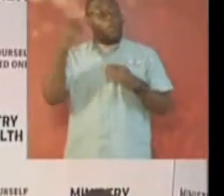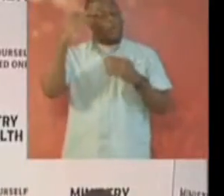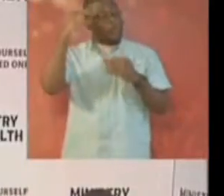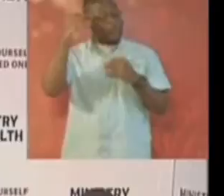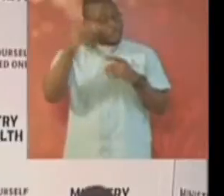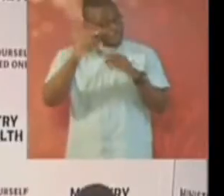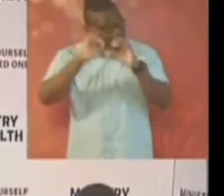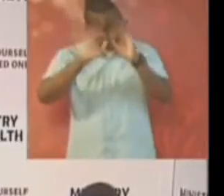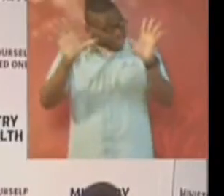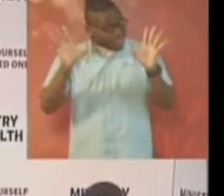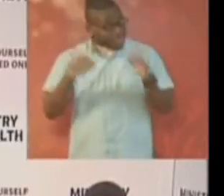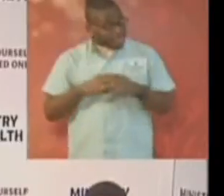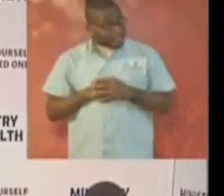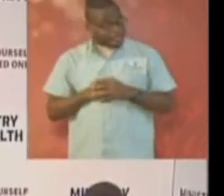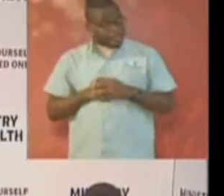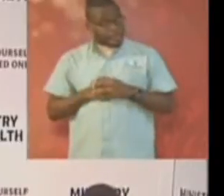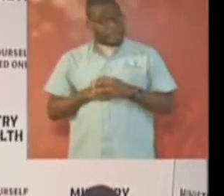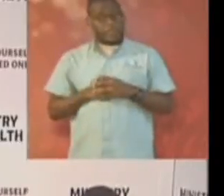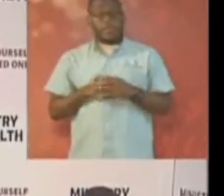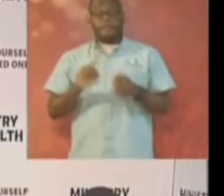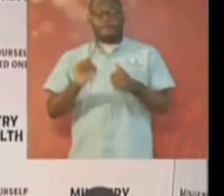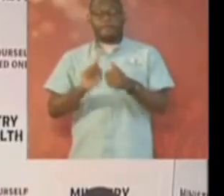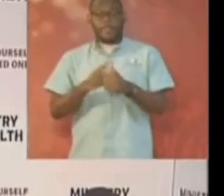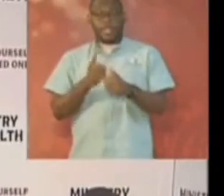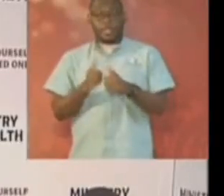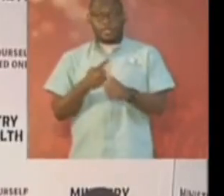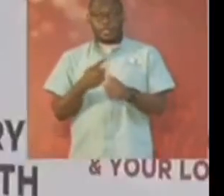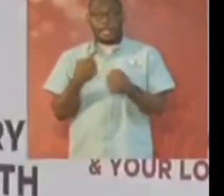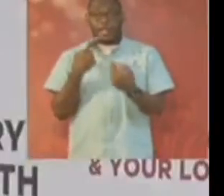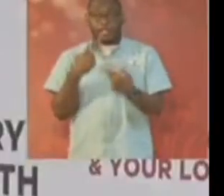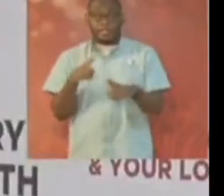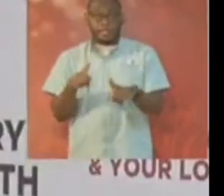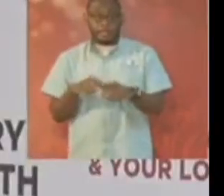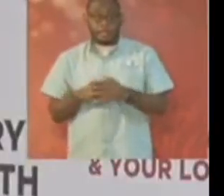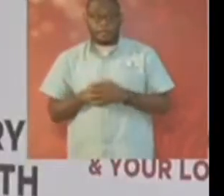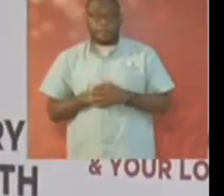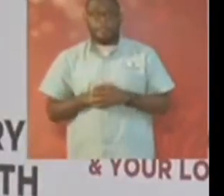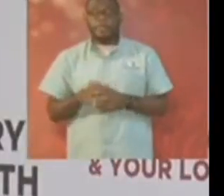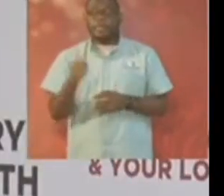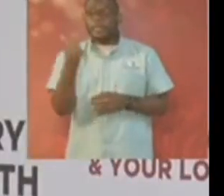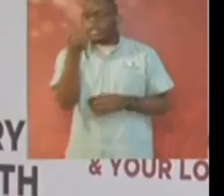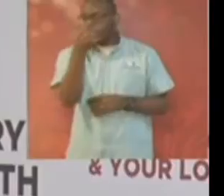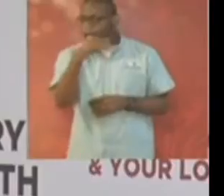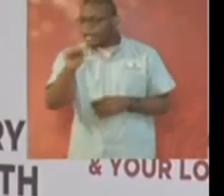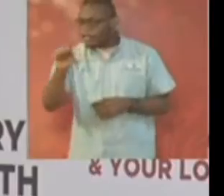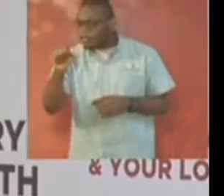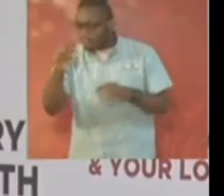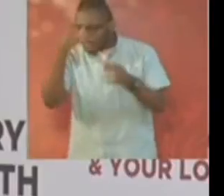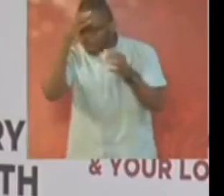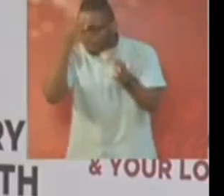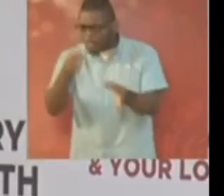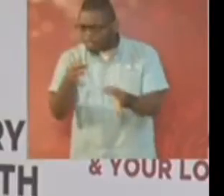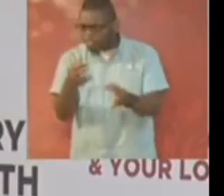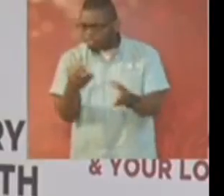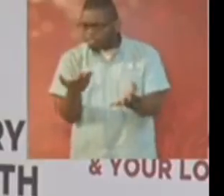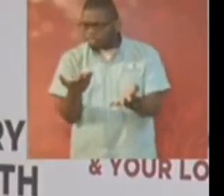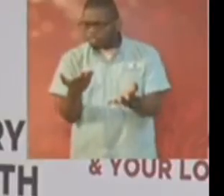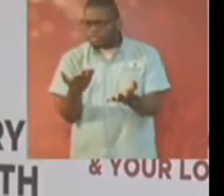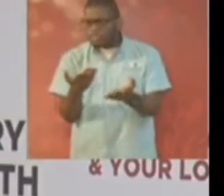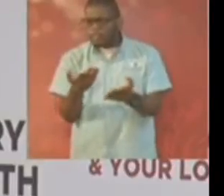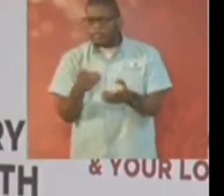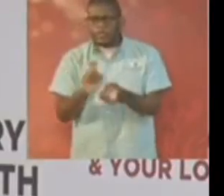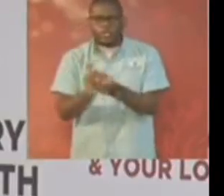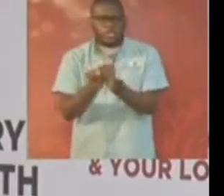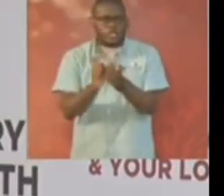Okay, taking the first part of the question, any decisions or movements towards having any legislative change would